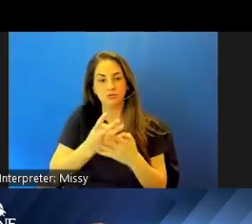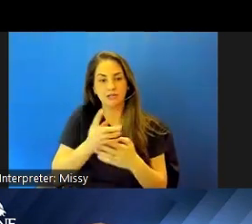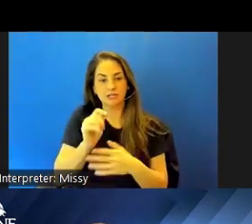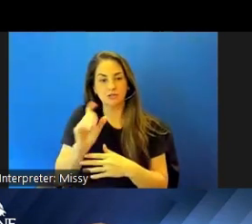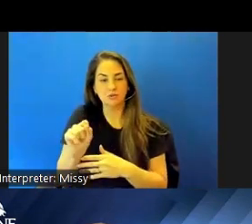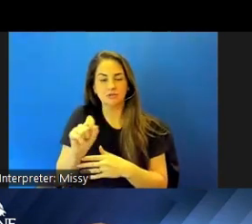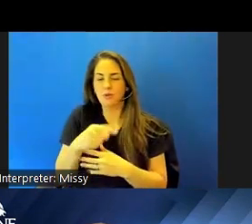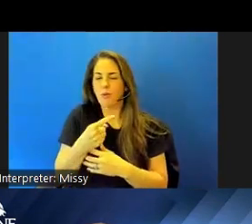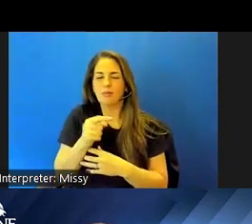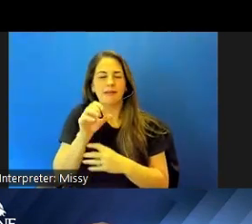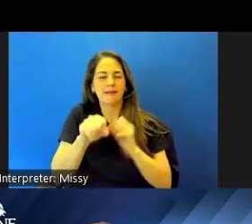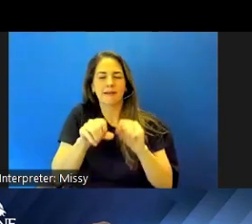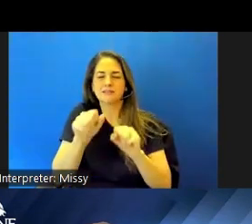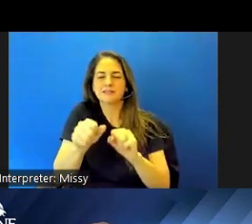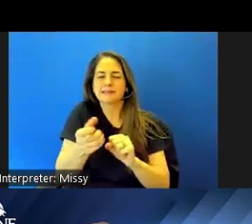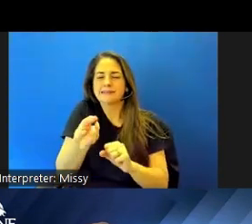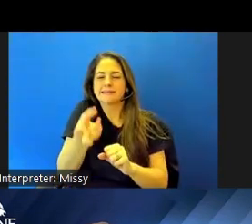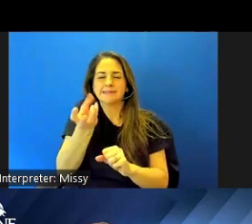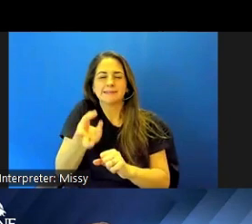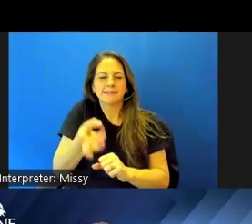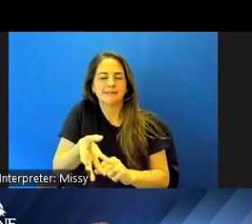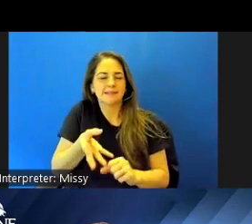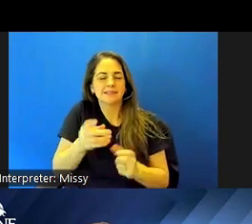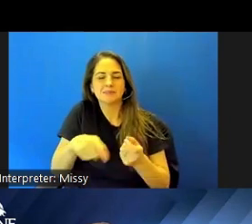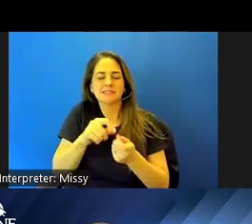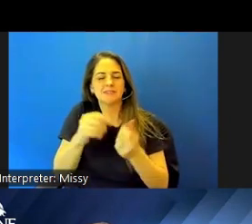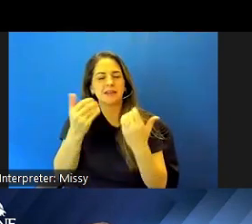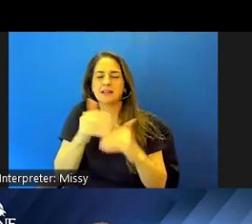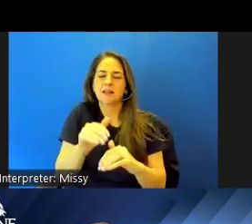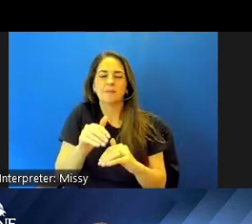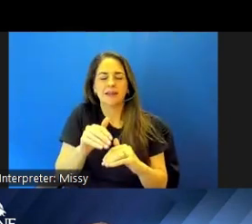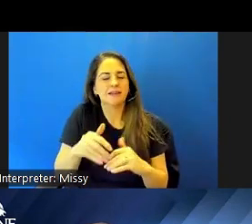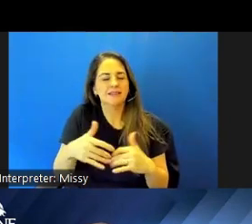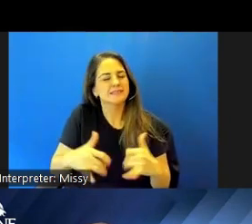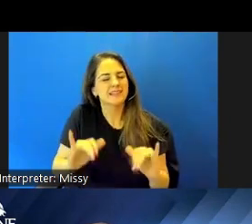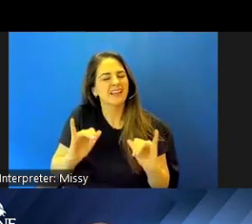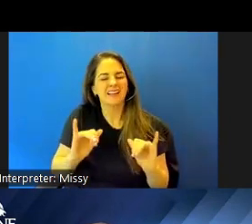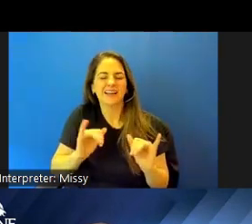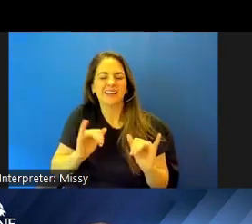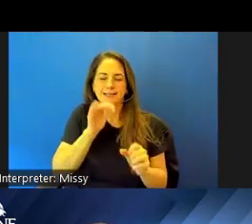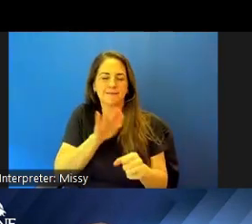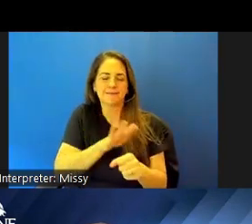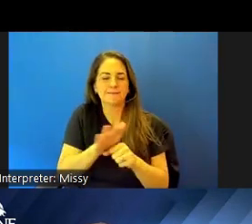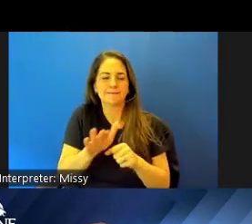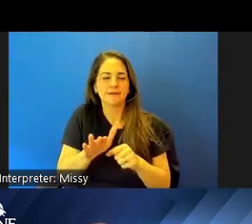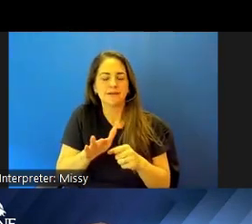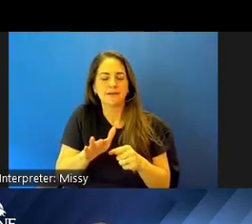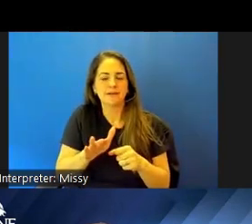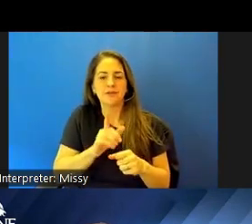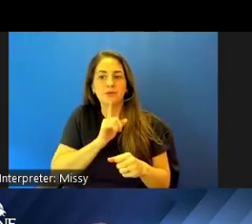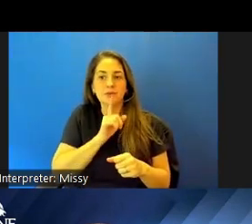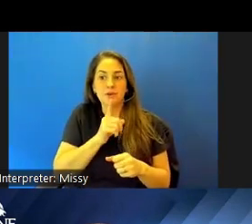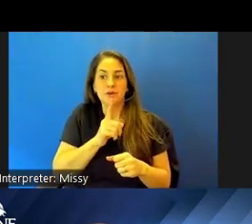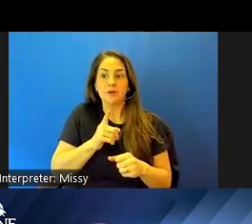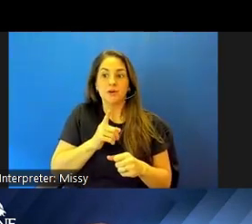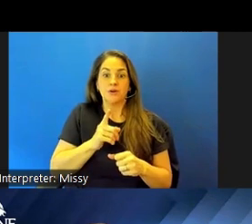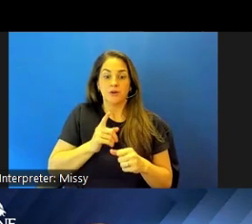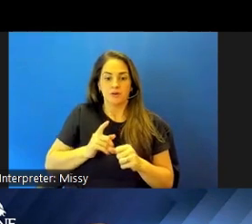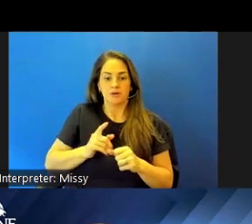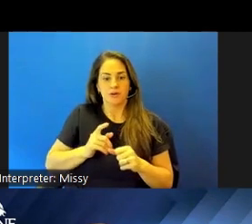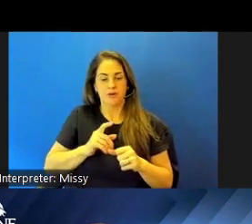catch a certain percentage of issues, and there's still a gap that only, manual